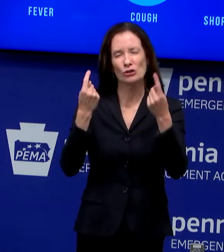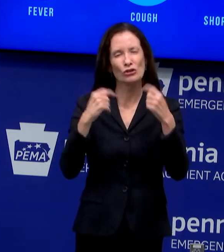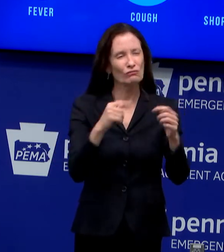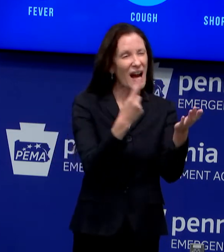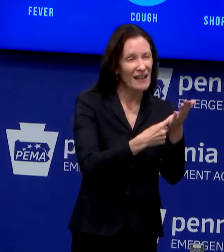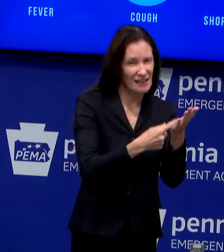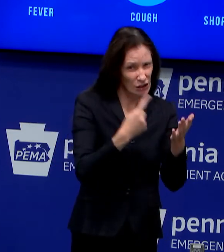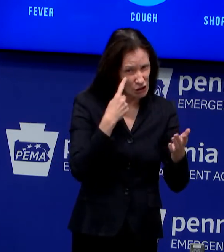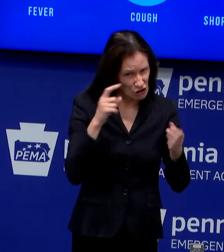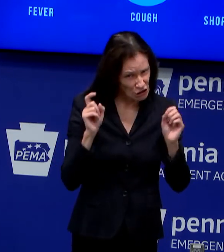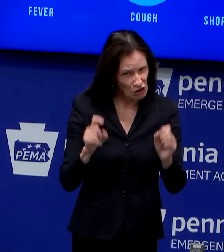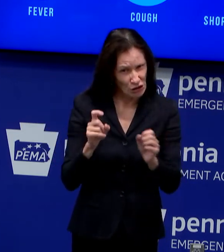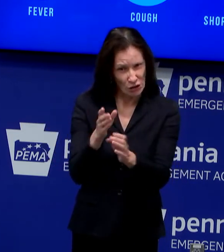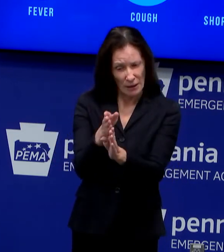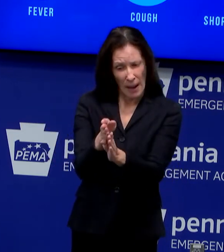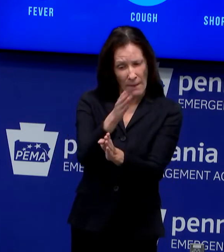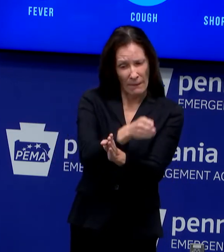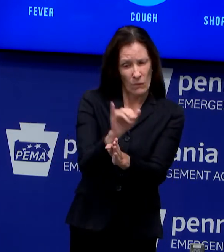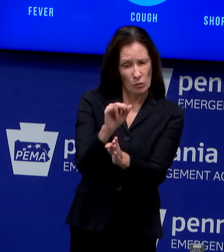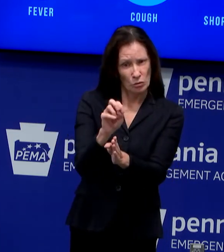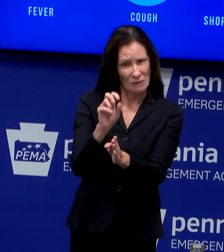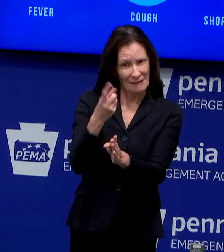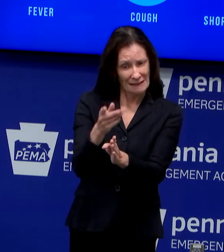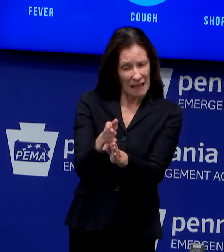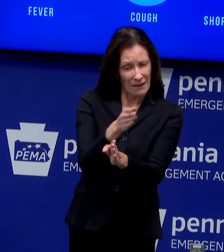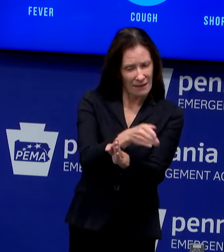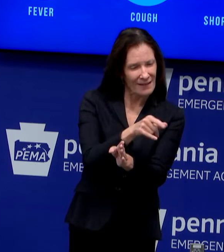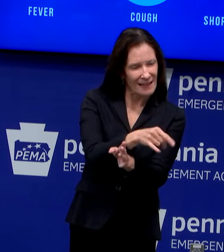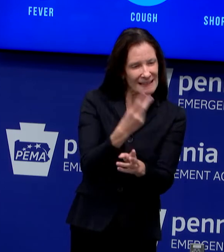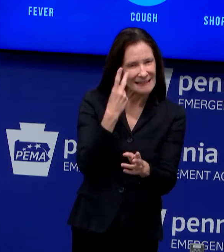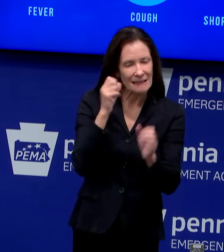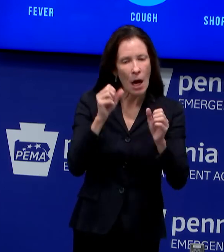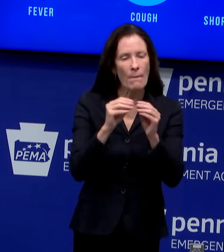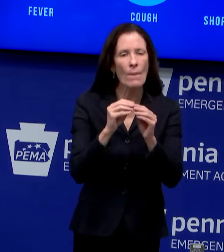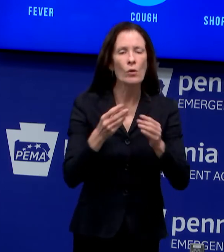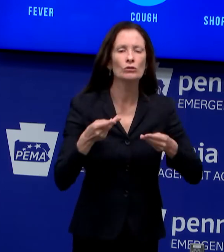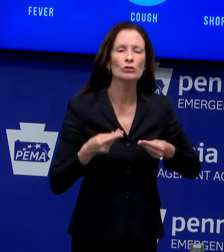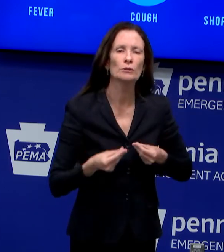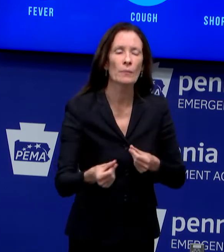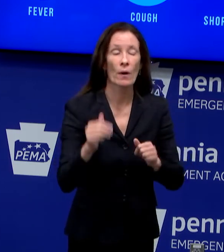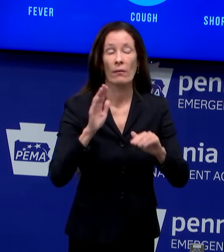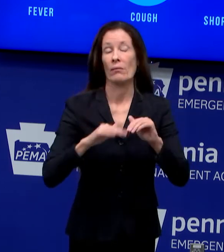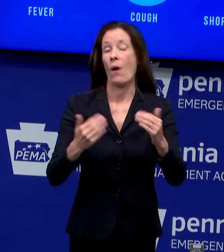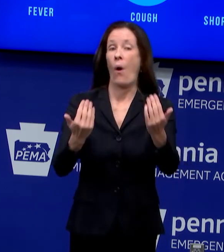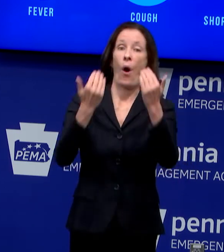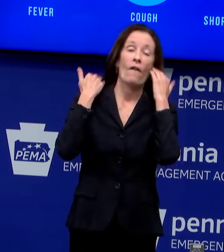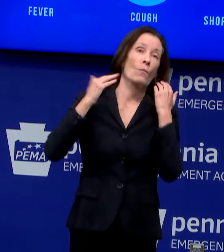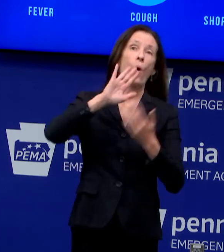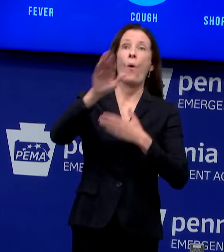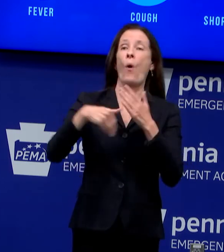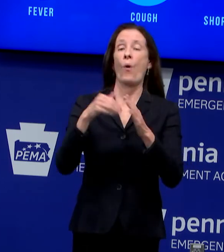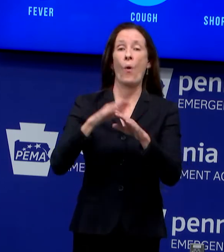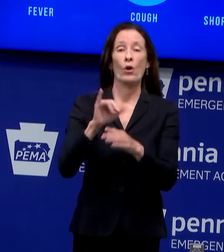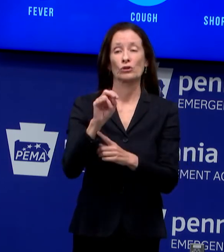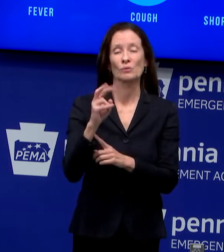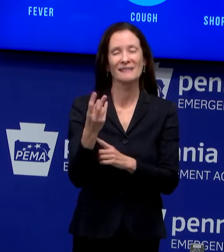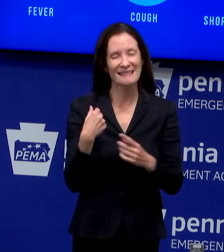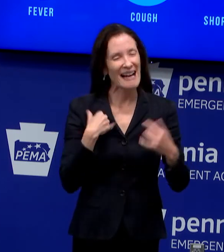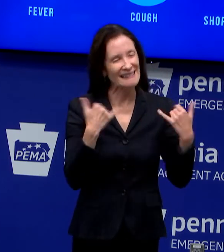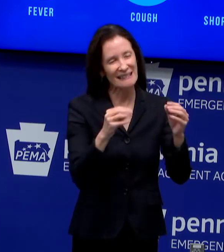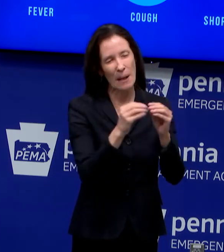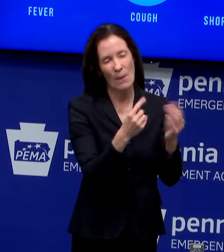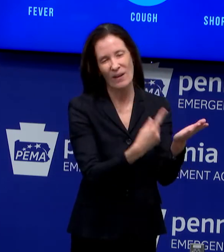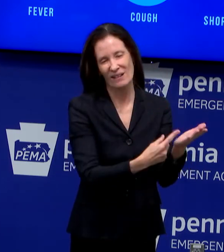ability to start counting. These are the kinds of things that I think would help counties adjust to the